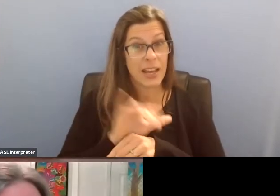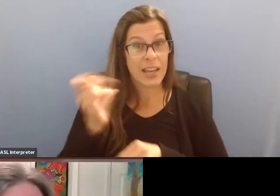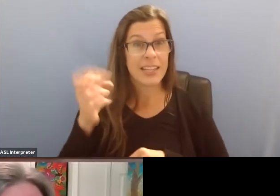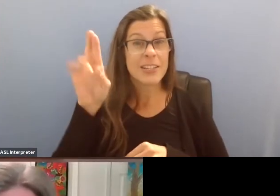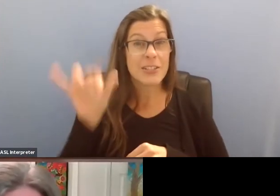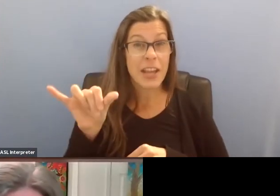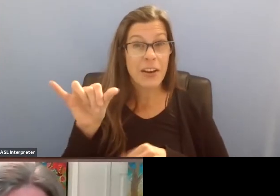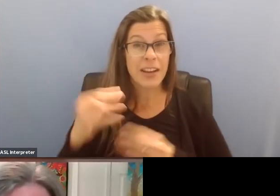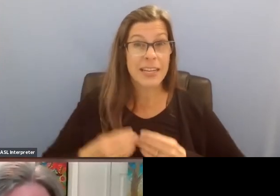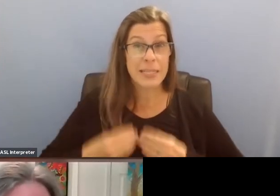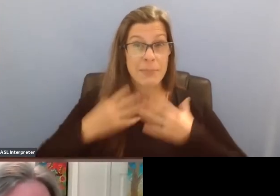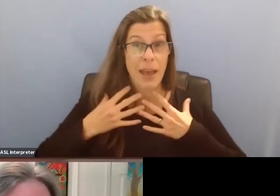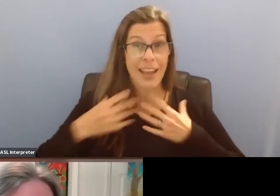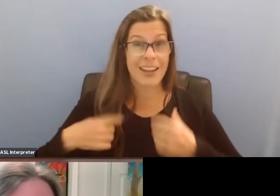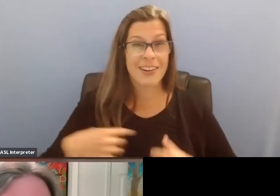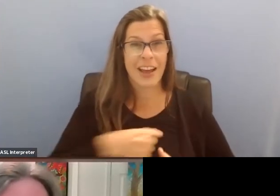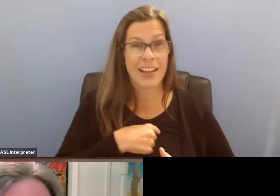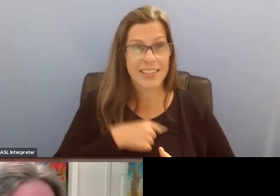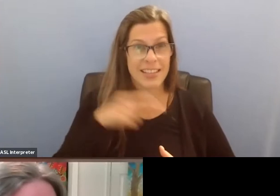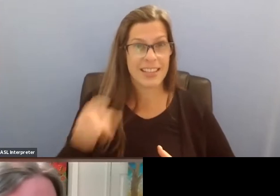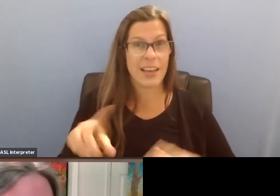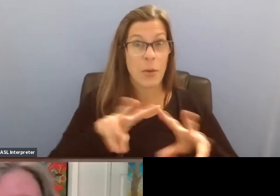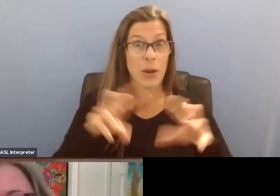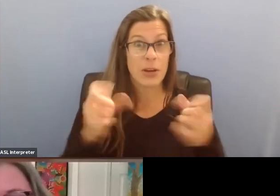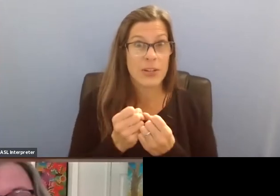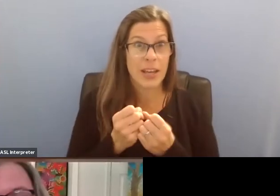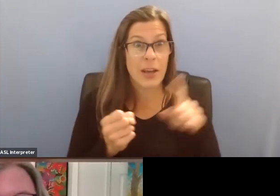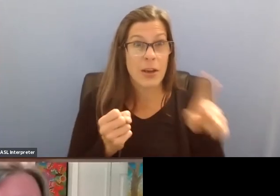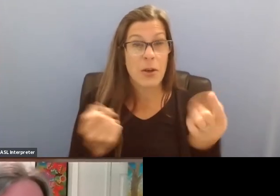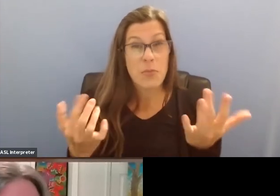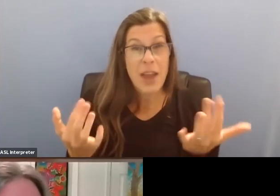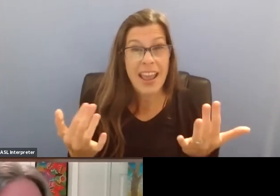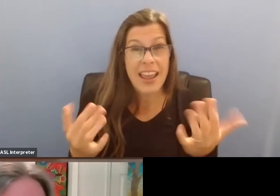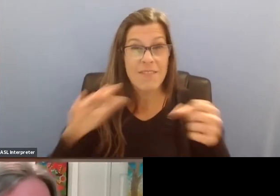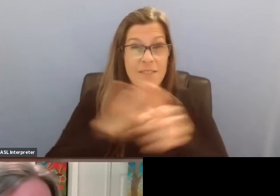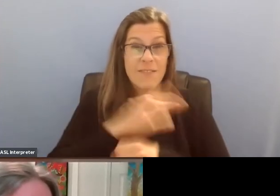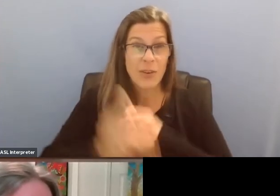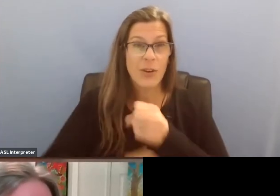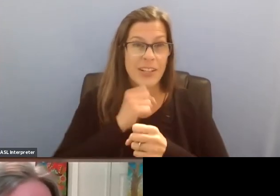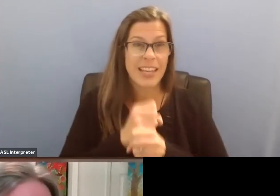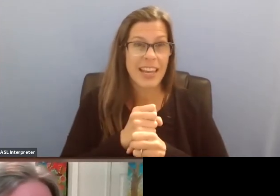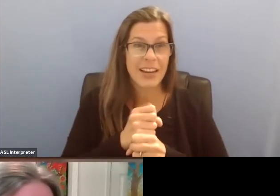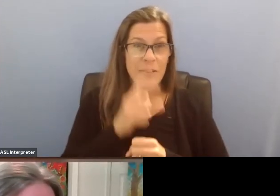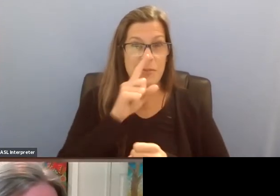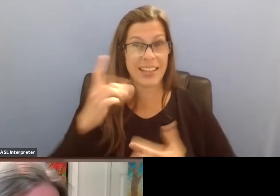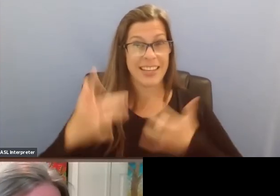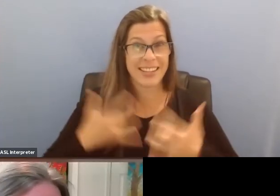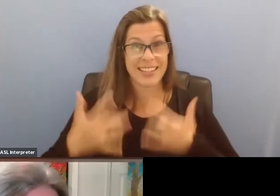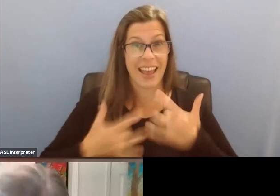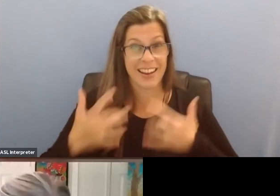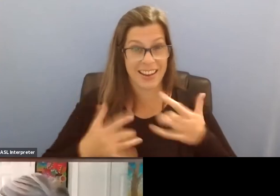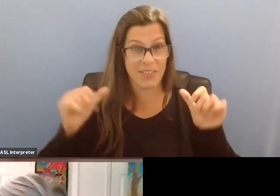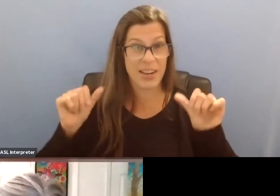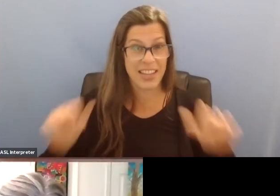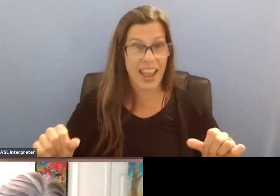the inspiration for this whole series and he has been waiting for a full year for this to happen. So it's really exciting to be able to do this.